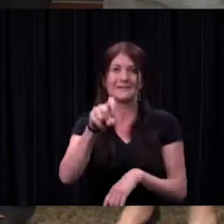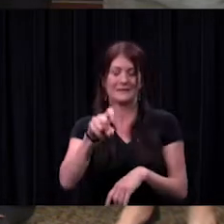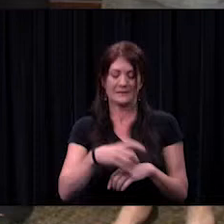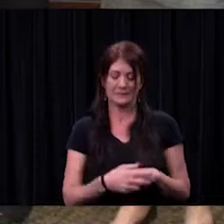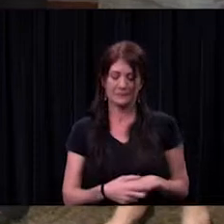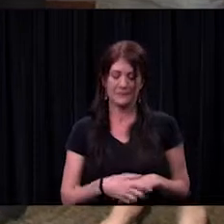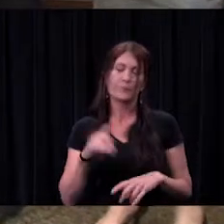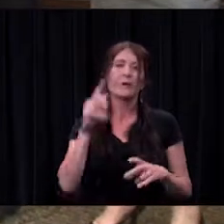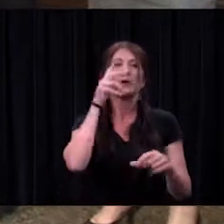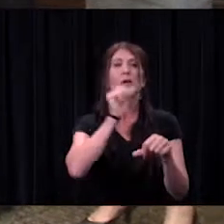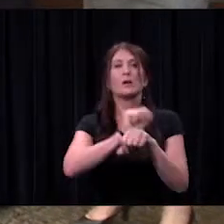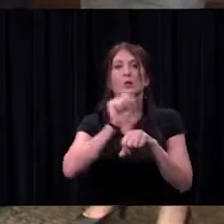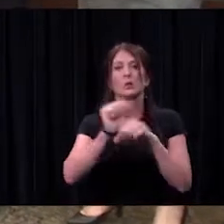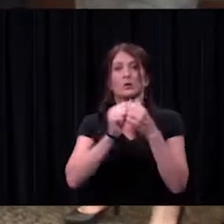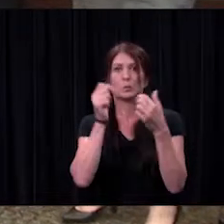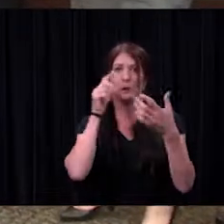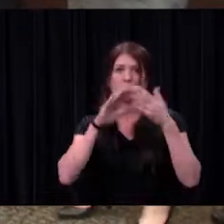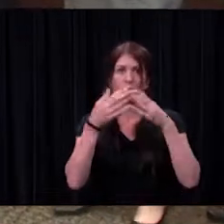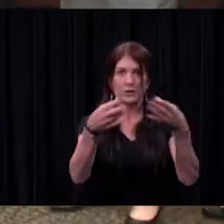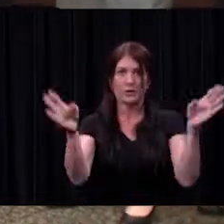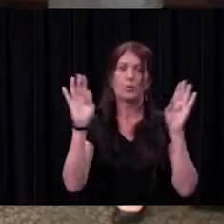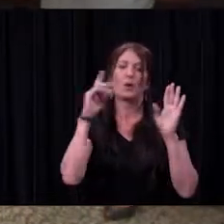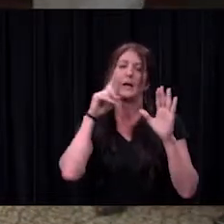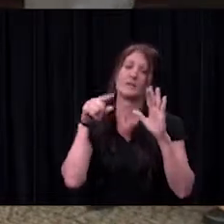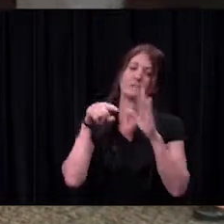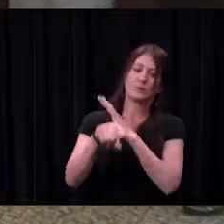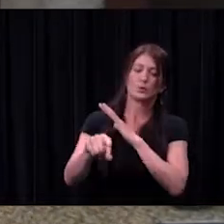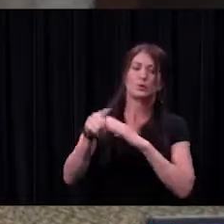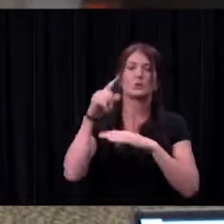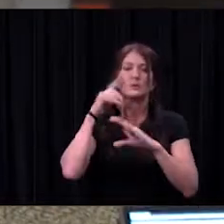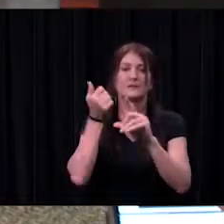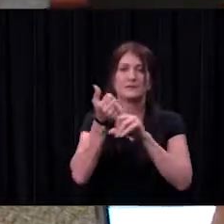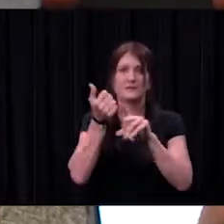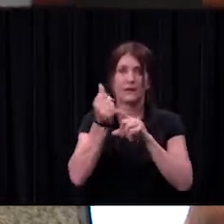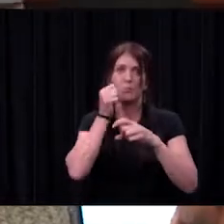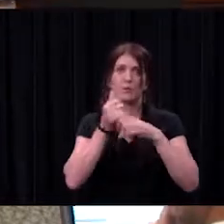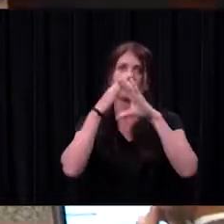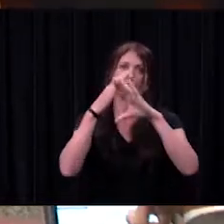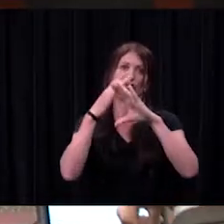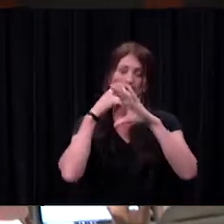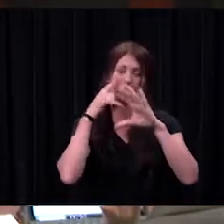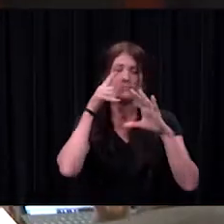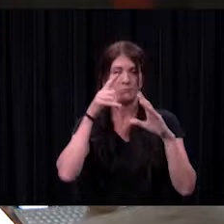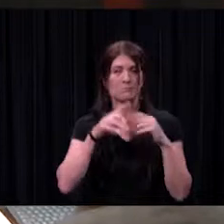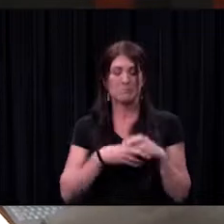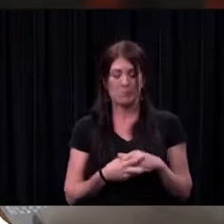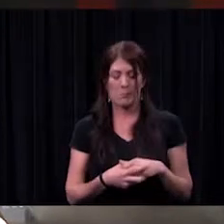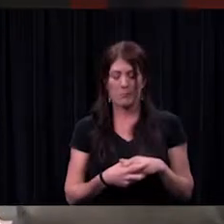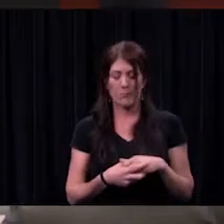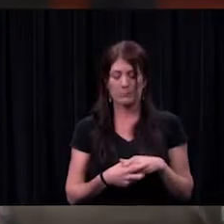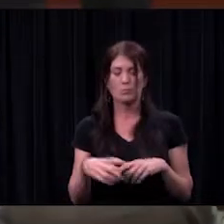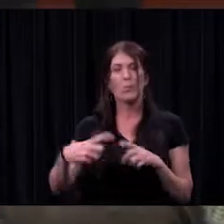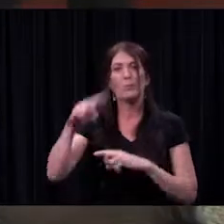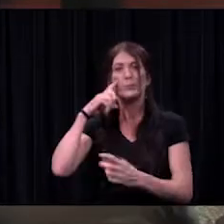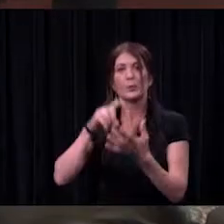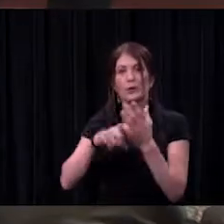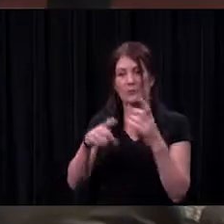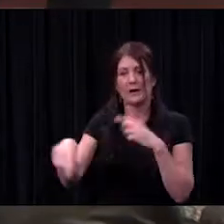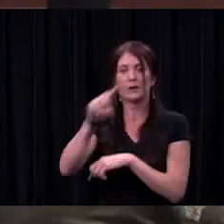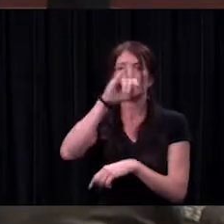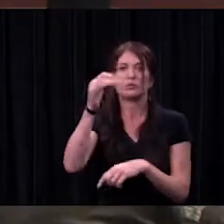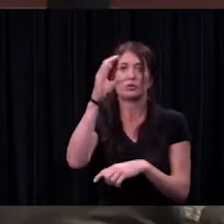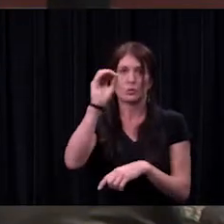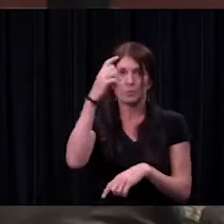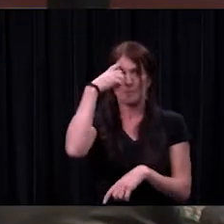and have provided key support for various incidents in our district. Tonight we recognize Johnson County Mental Health for leadership in